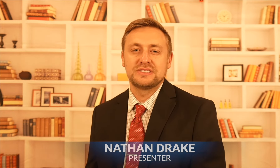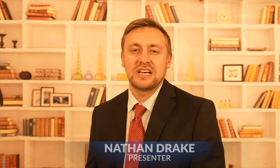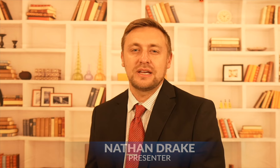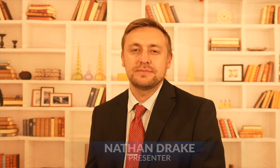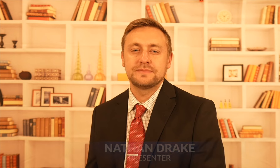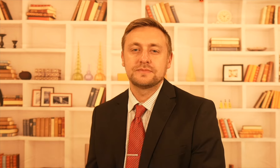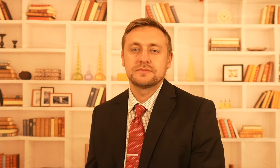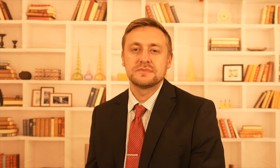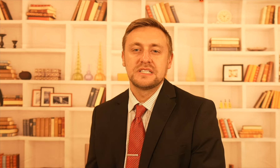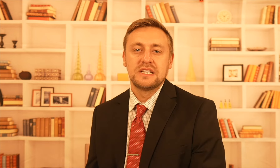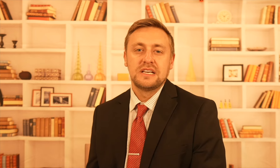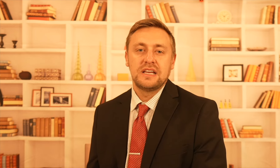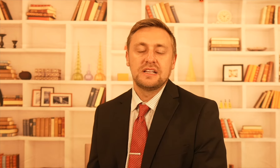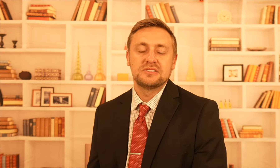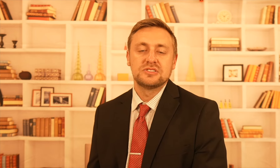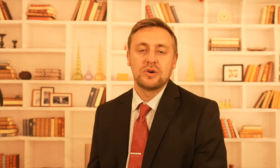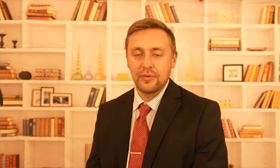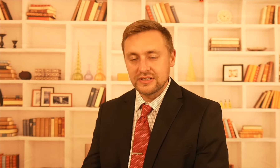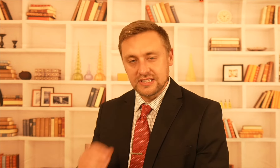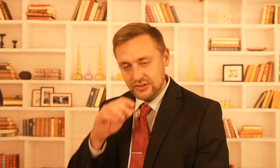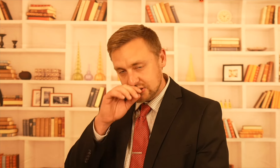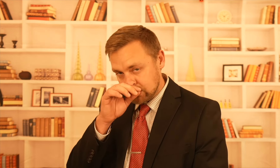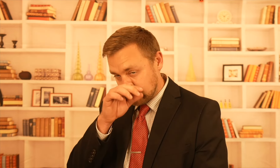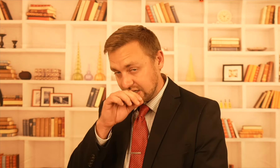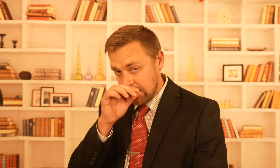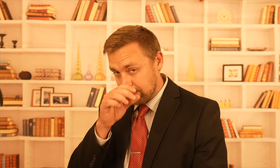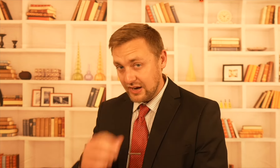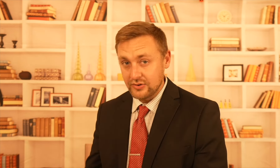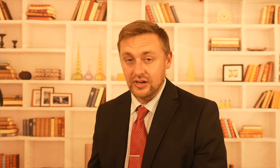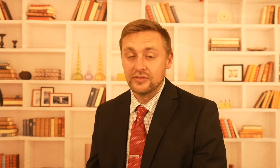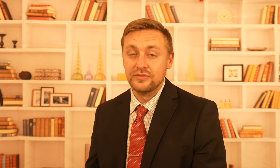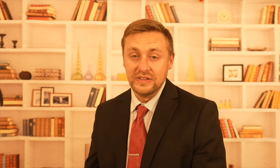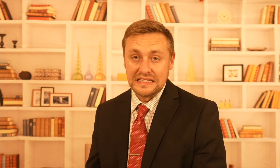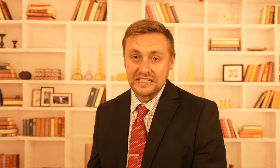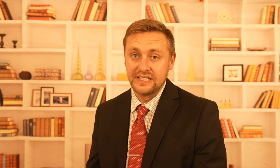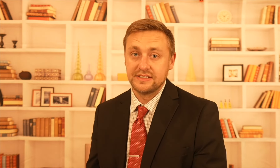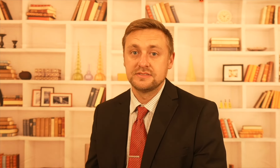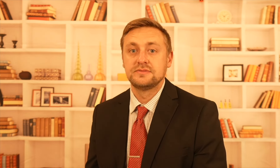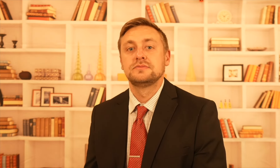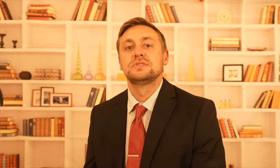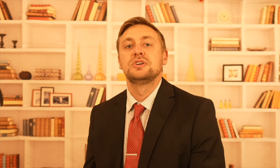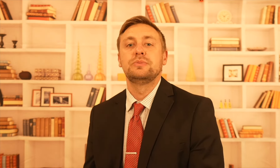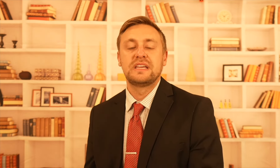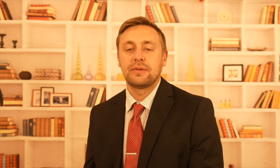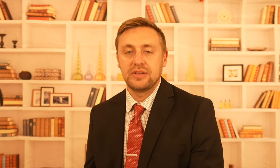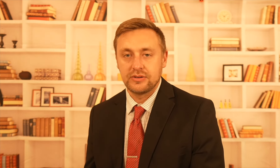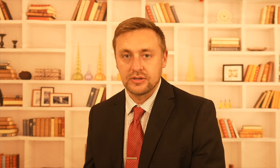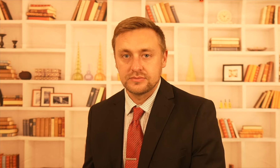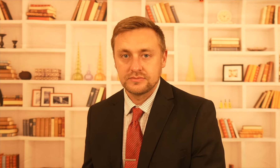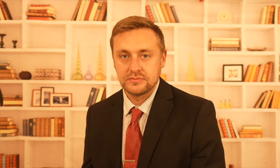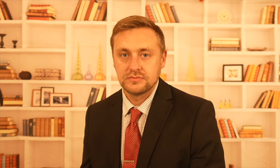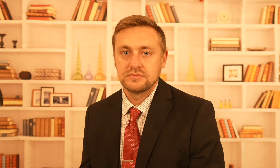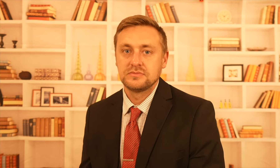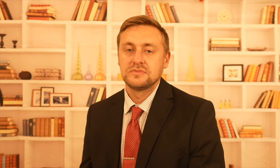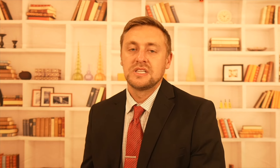of a story time. And so I want to tell you a story about a villain who became a